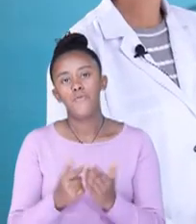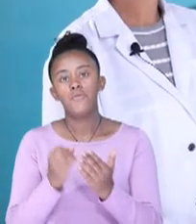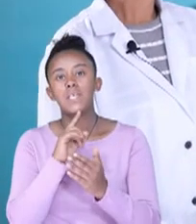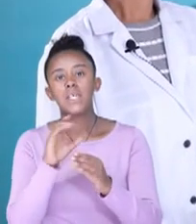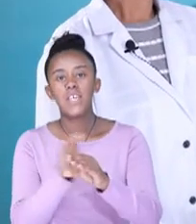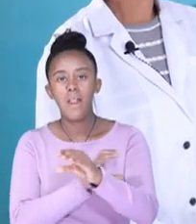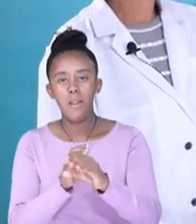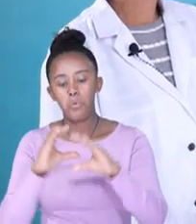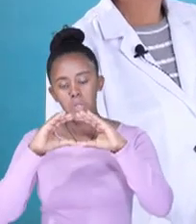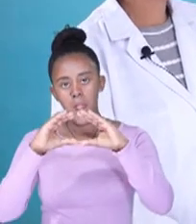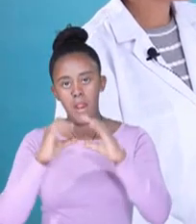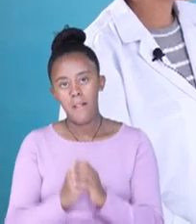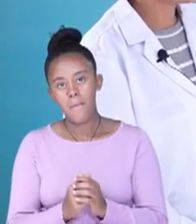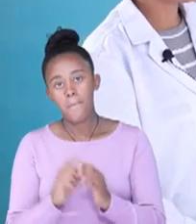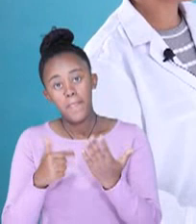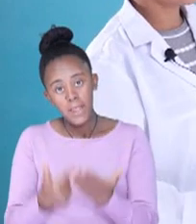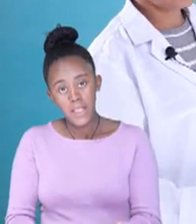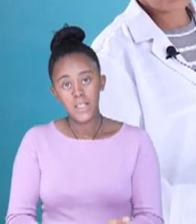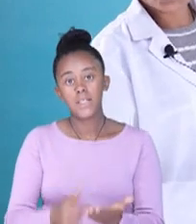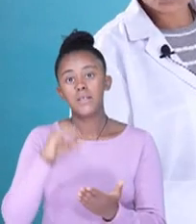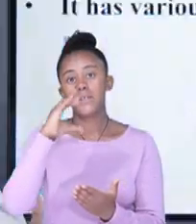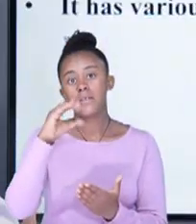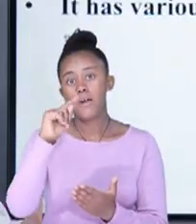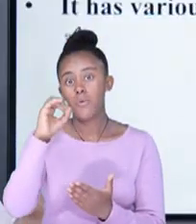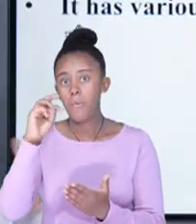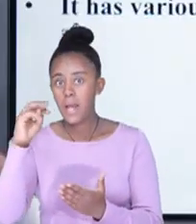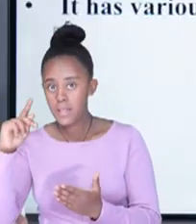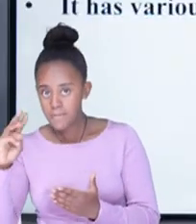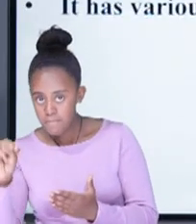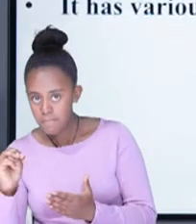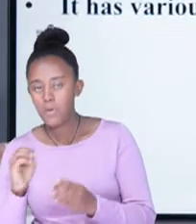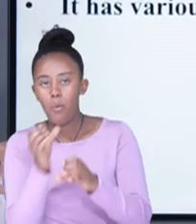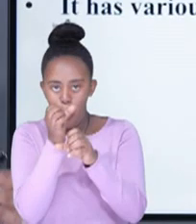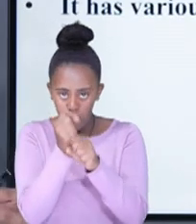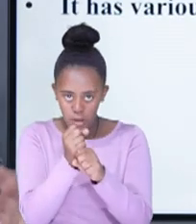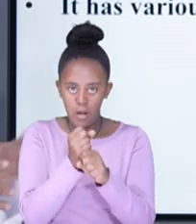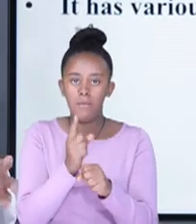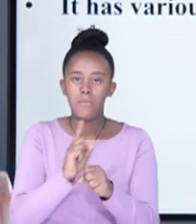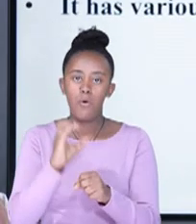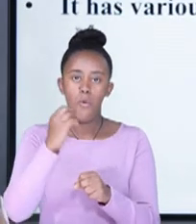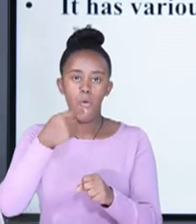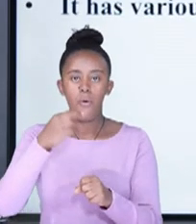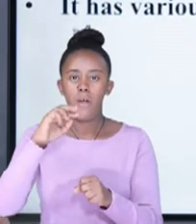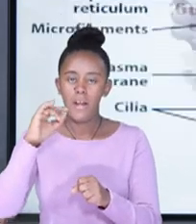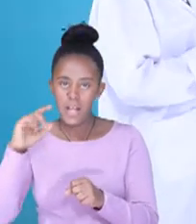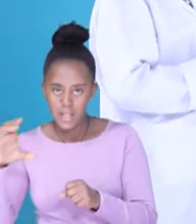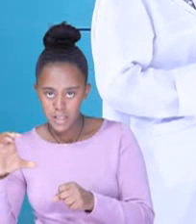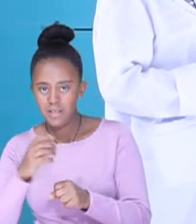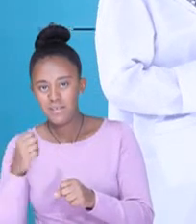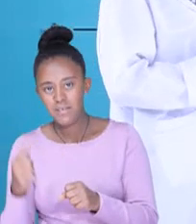cell. And this cytoplasm, as I have told you, contain organelles and some